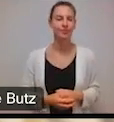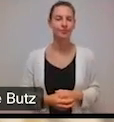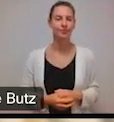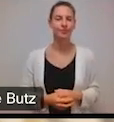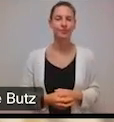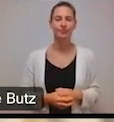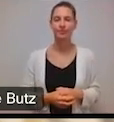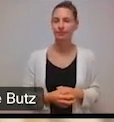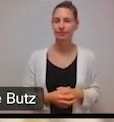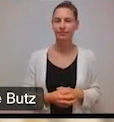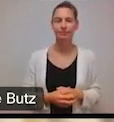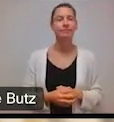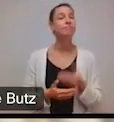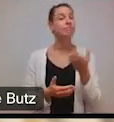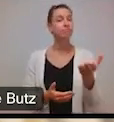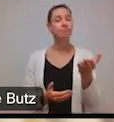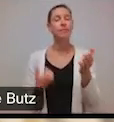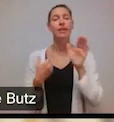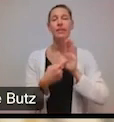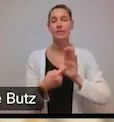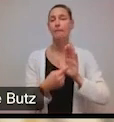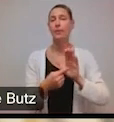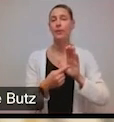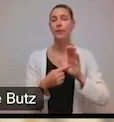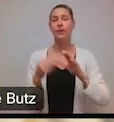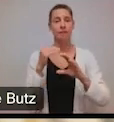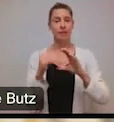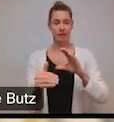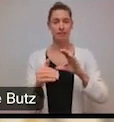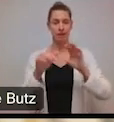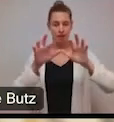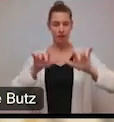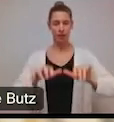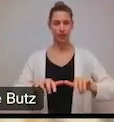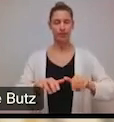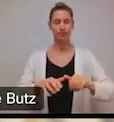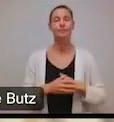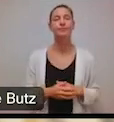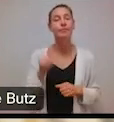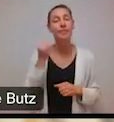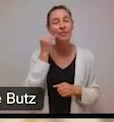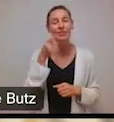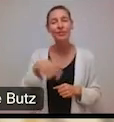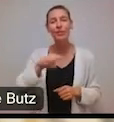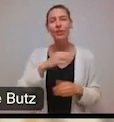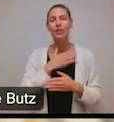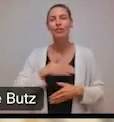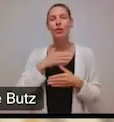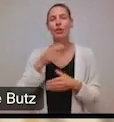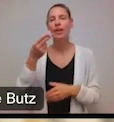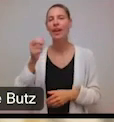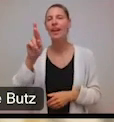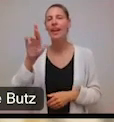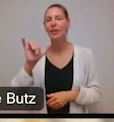So I have an example here of an email. For those of you who like Harry Potter, I chose